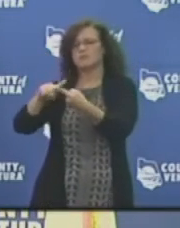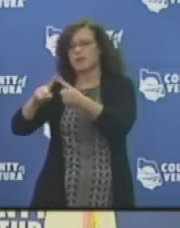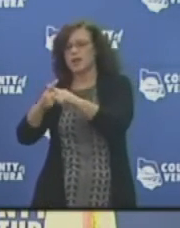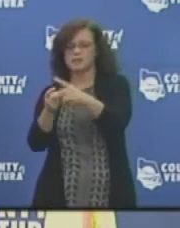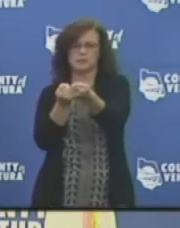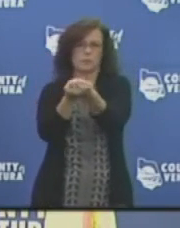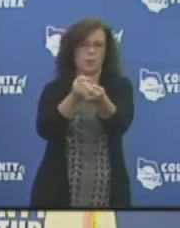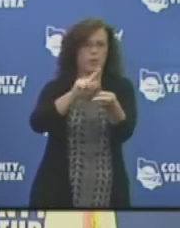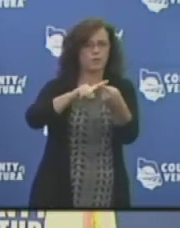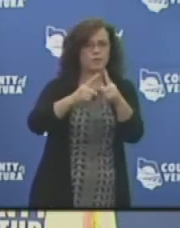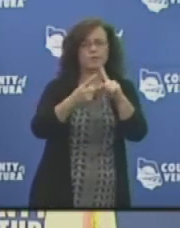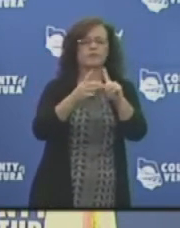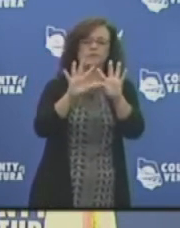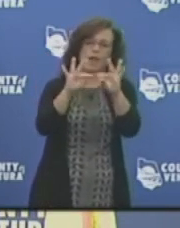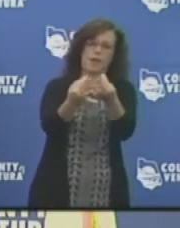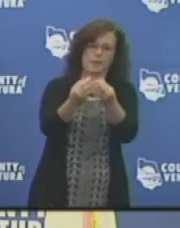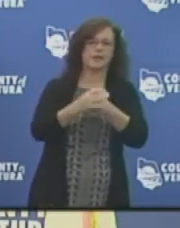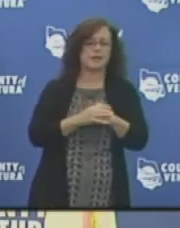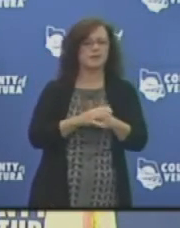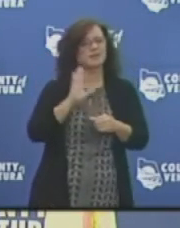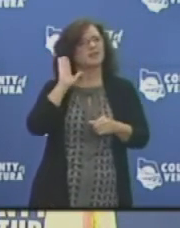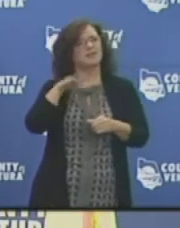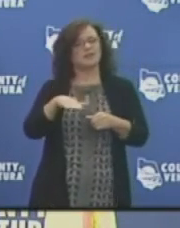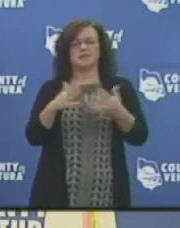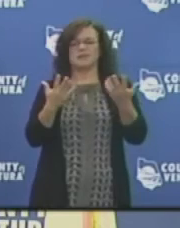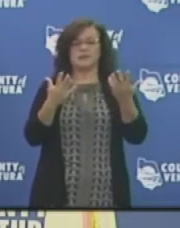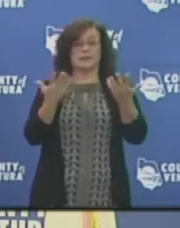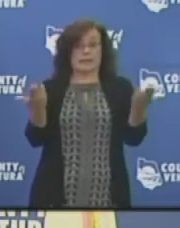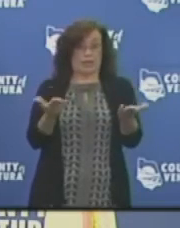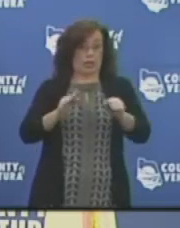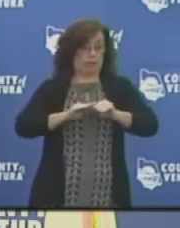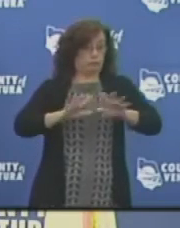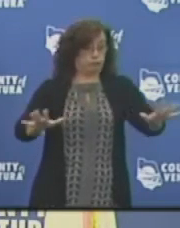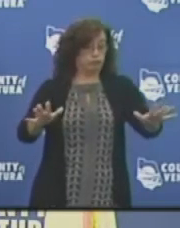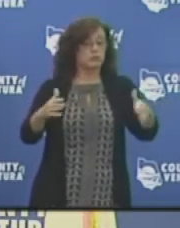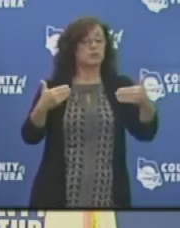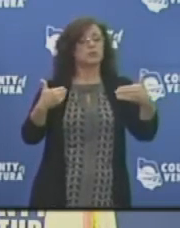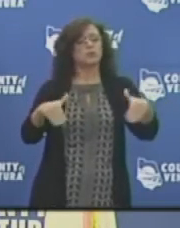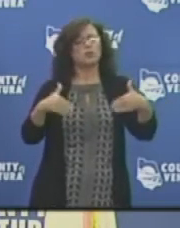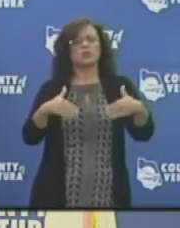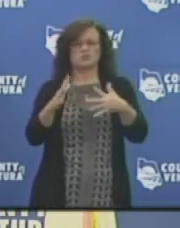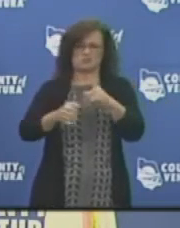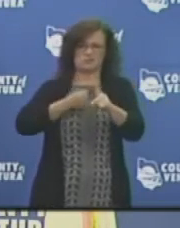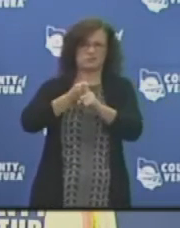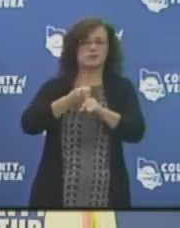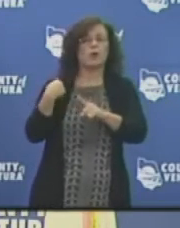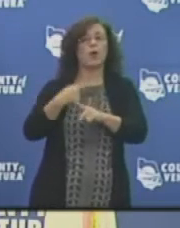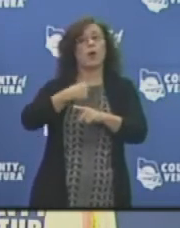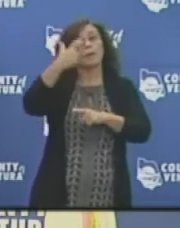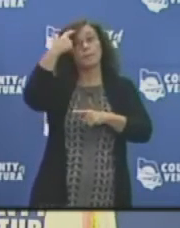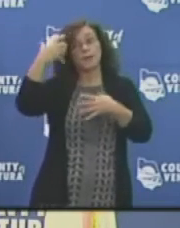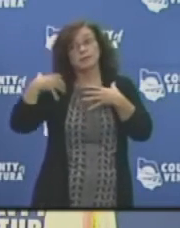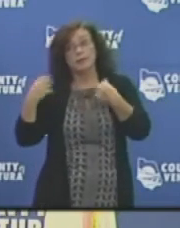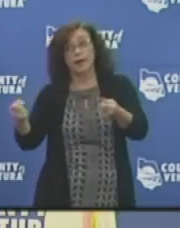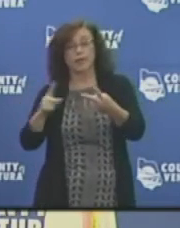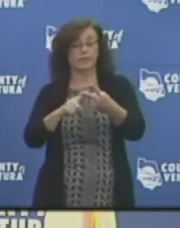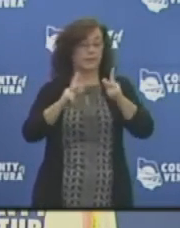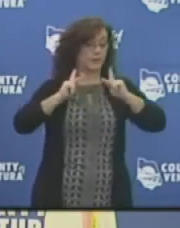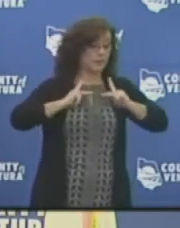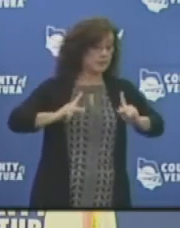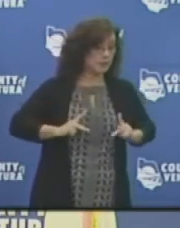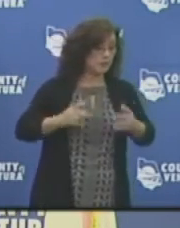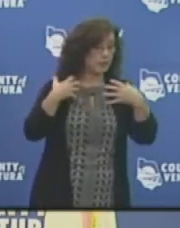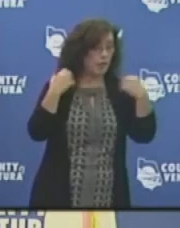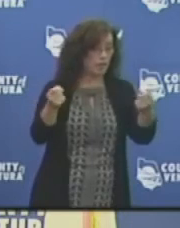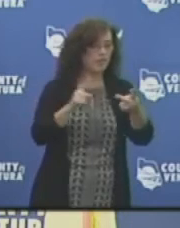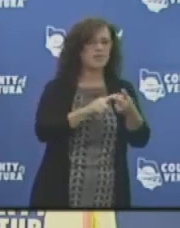There's a lot of issues with our COVID-19 pandemic, mental health, physical help, job loss, trying to